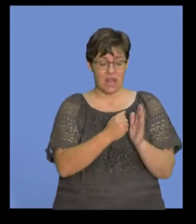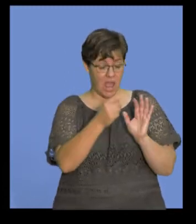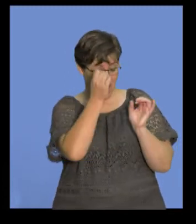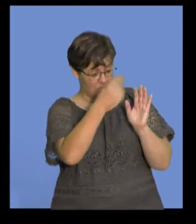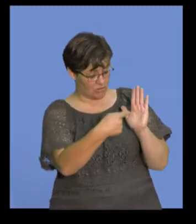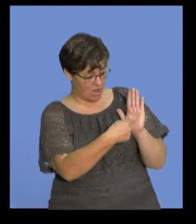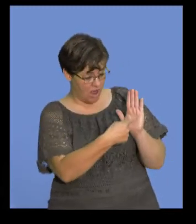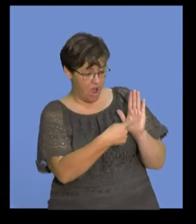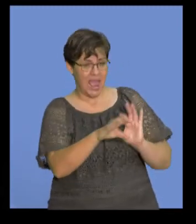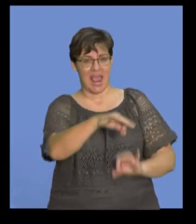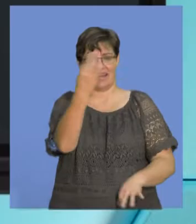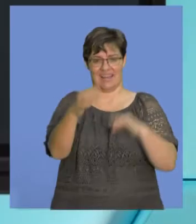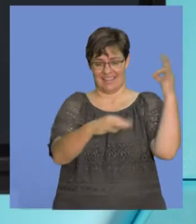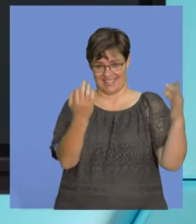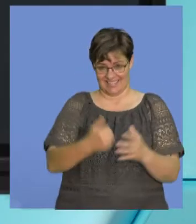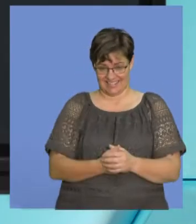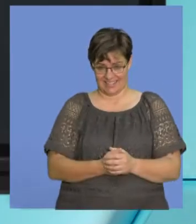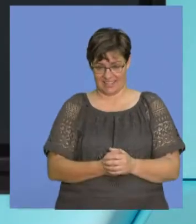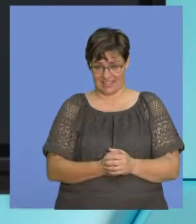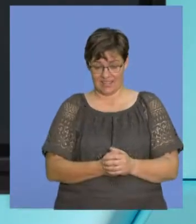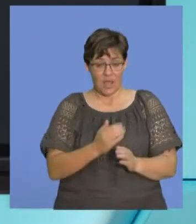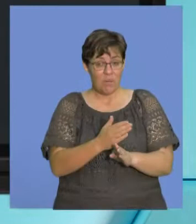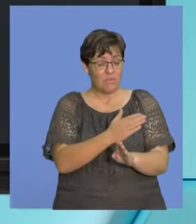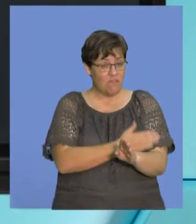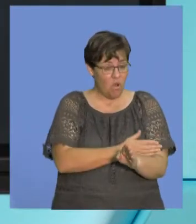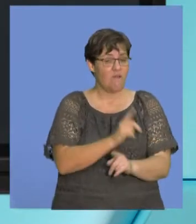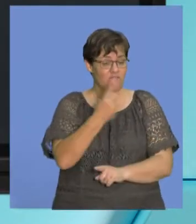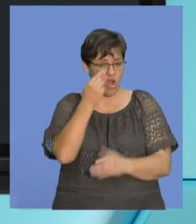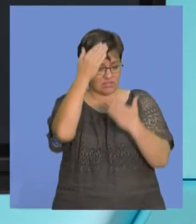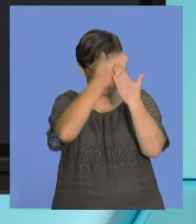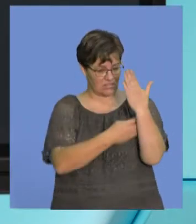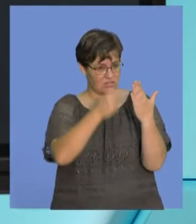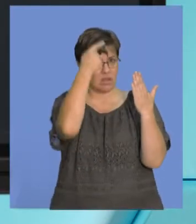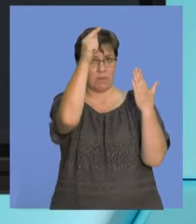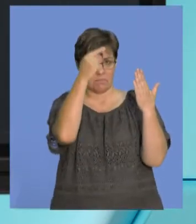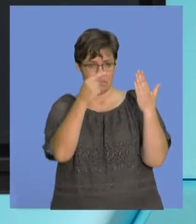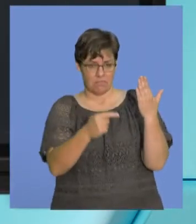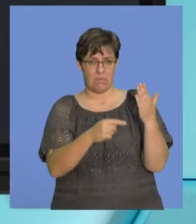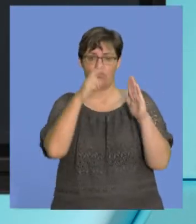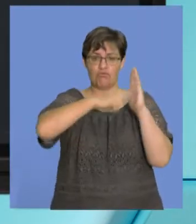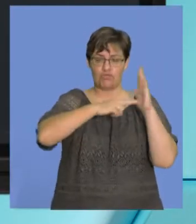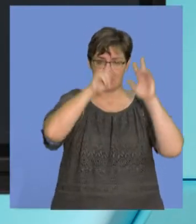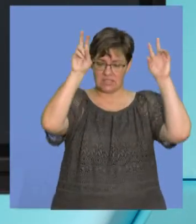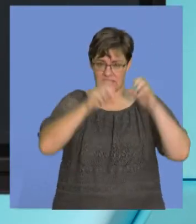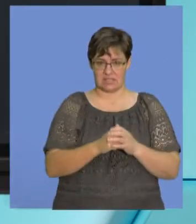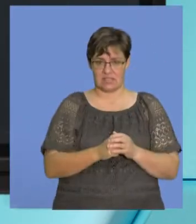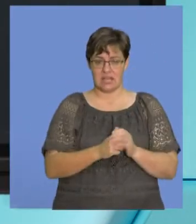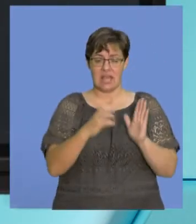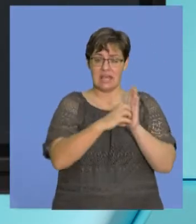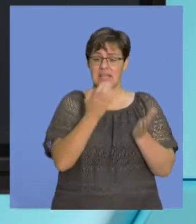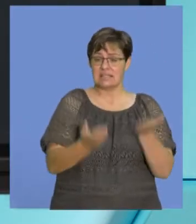to analyze that information. But before you analyze the information, use this checklist. Read the